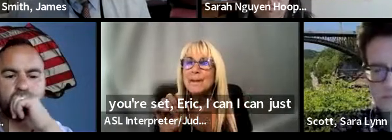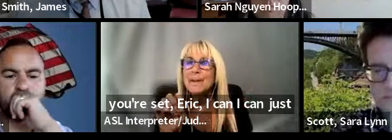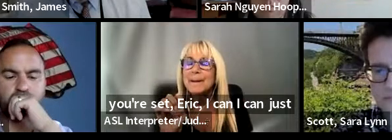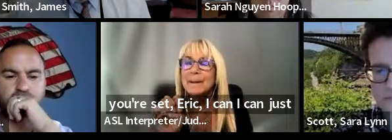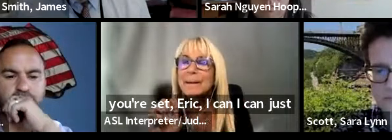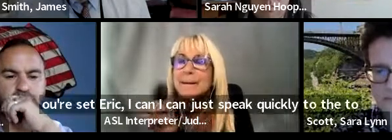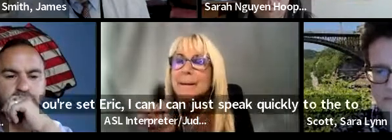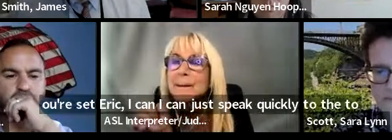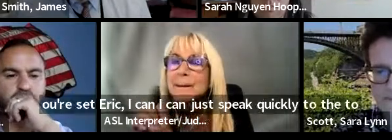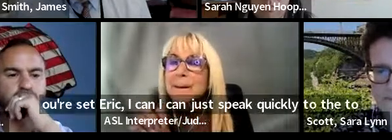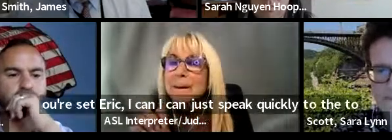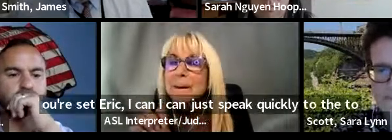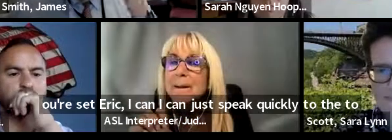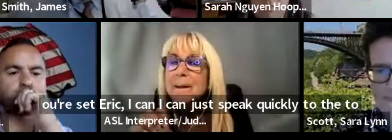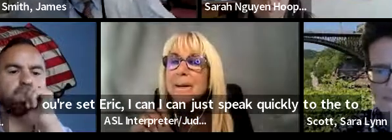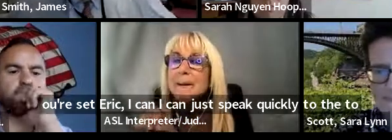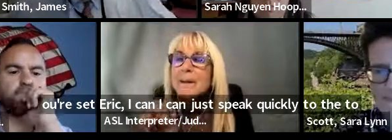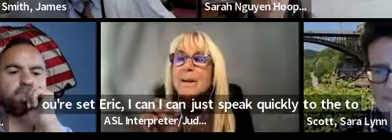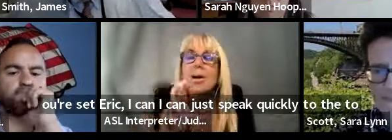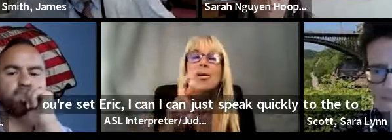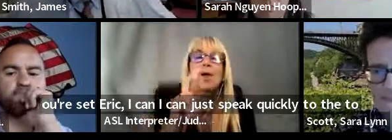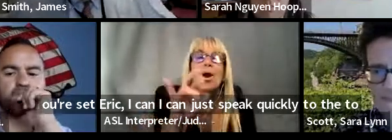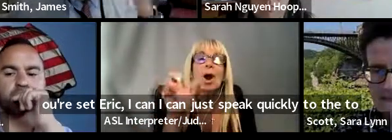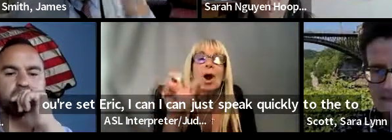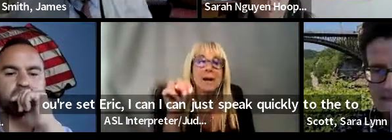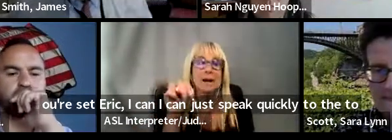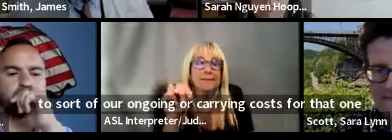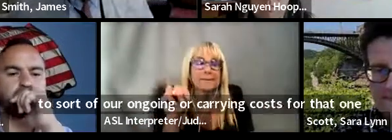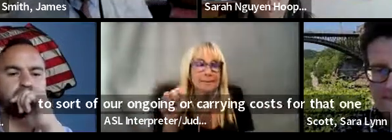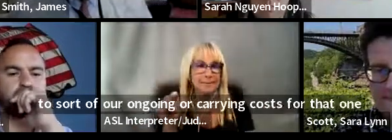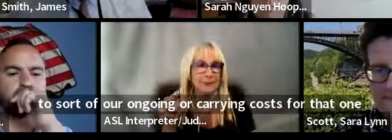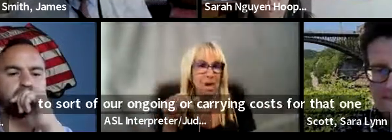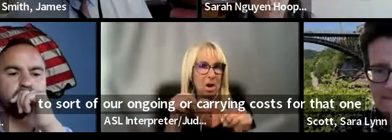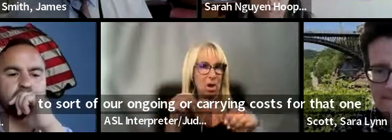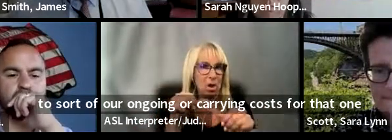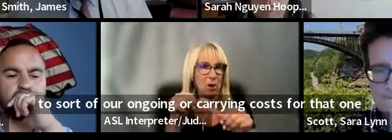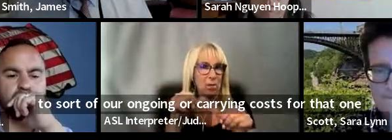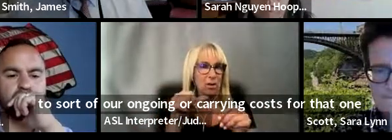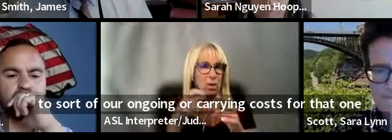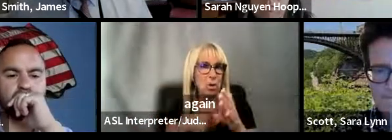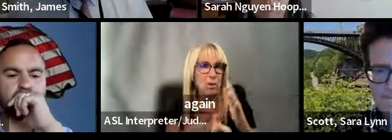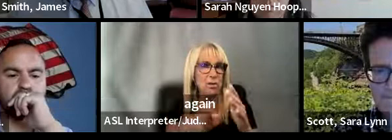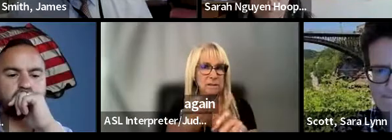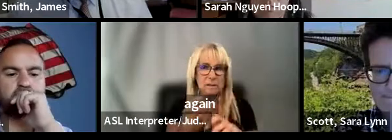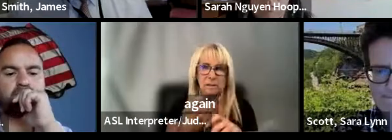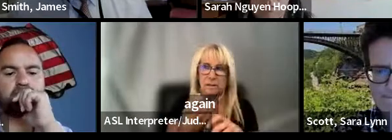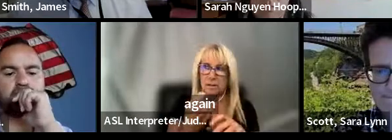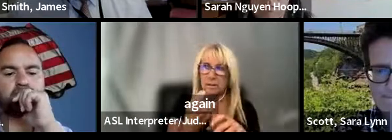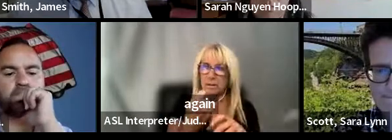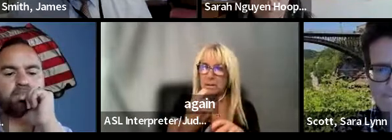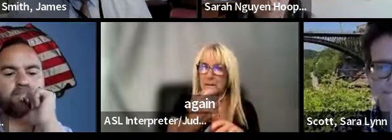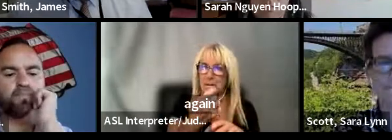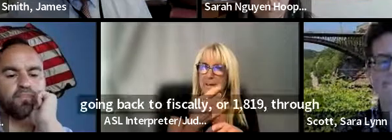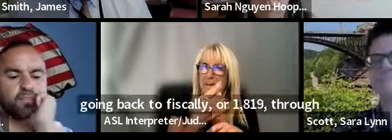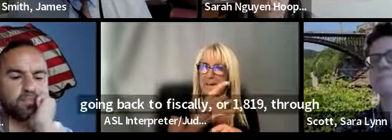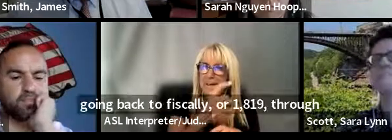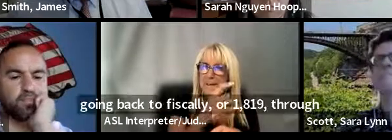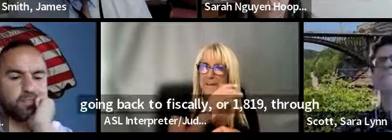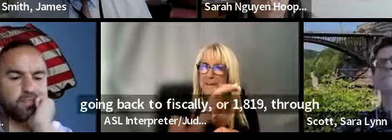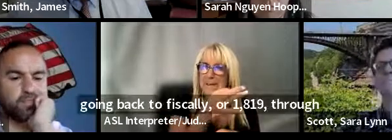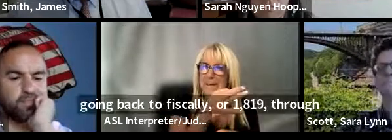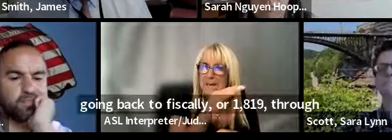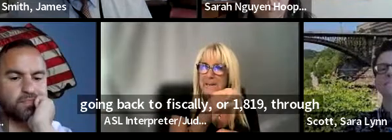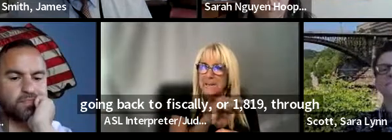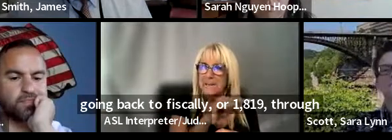or carrying costs for that one. Again, going back to fiscal year 18-19 through the last fiscal year that ended